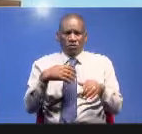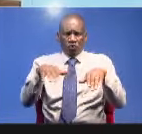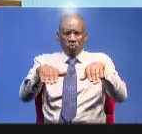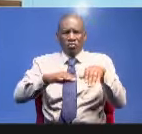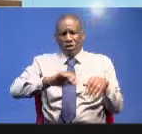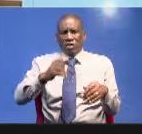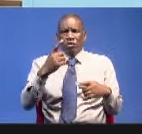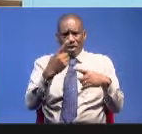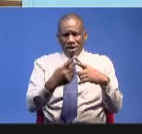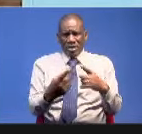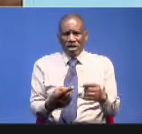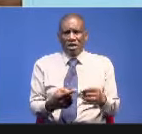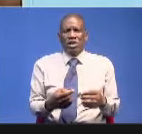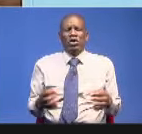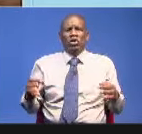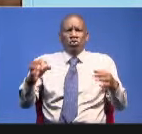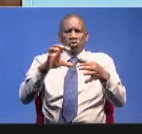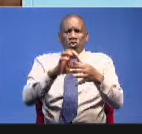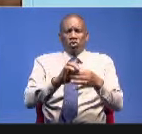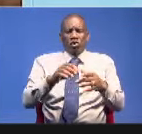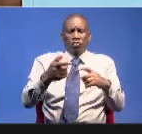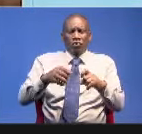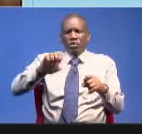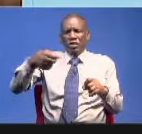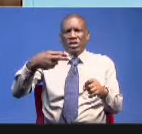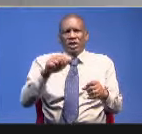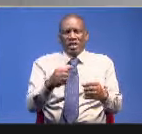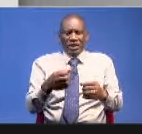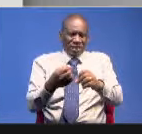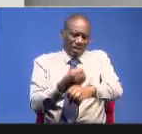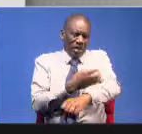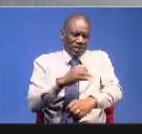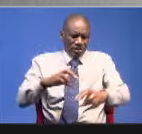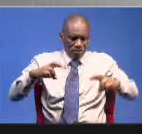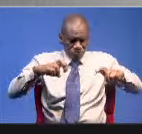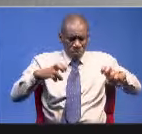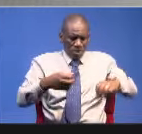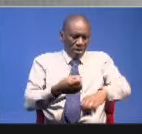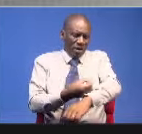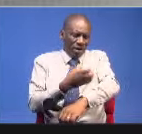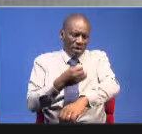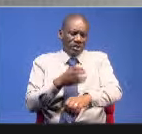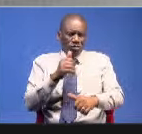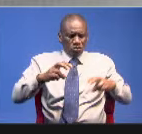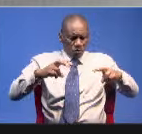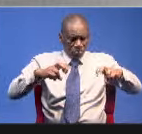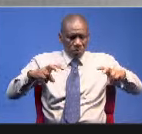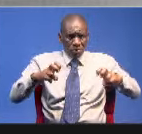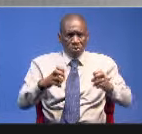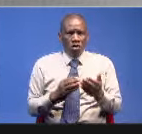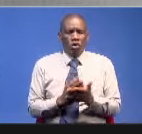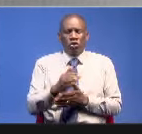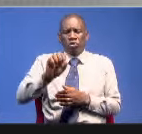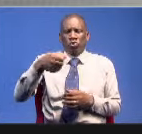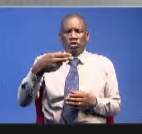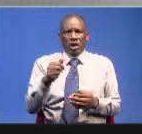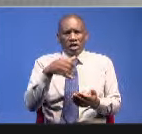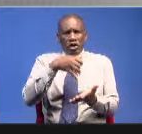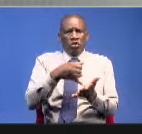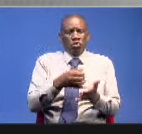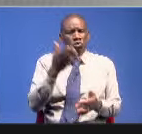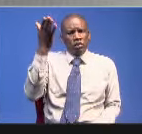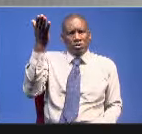year to get to the SHA cover is cancer screening. Cancers that will be screened through SHA include